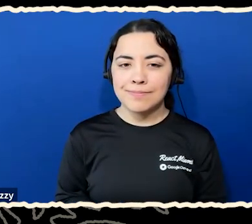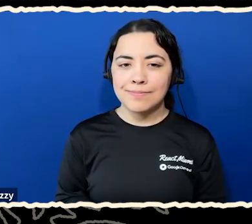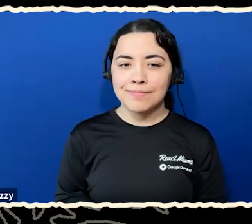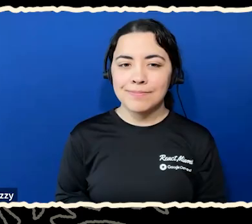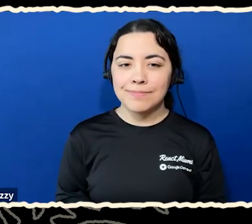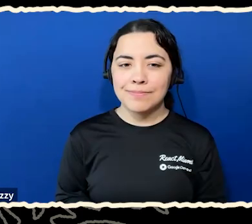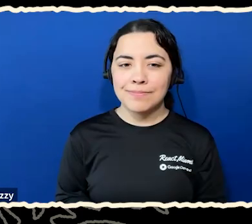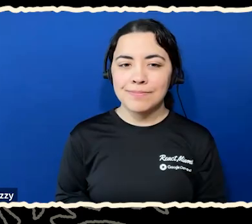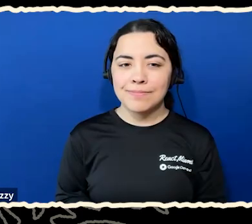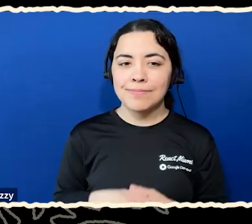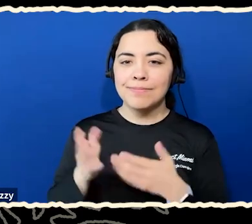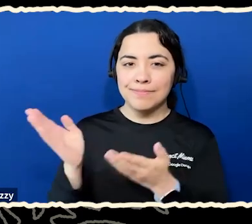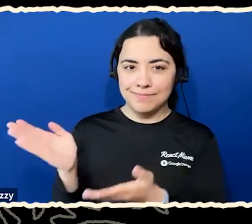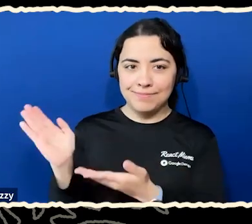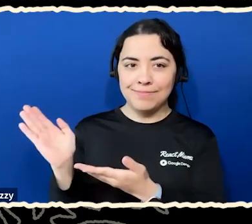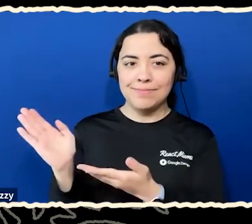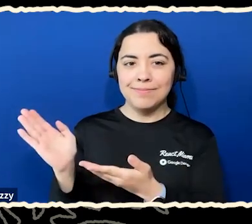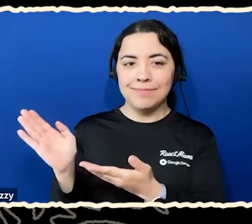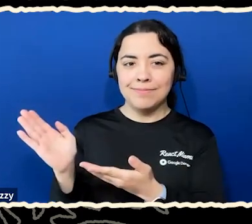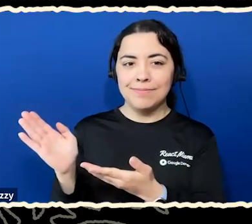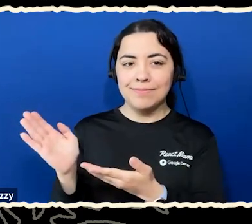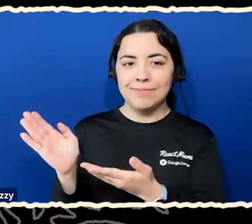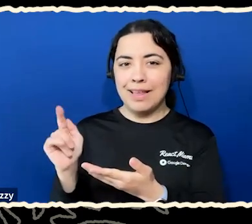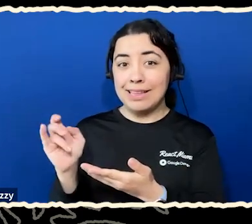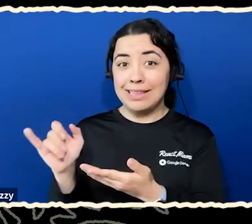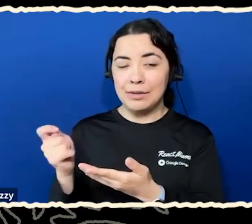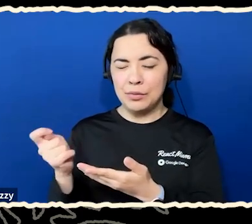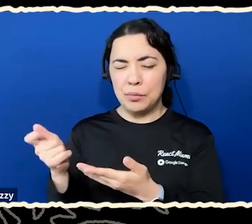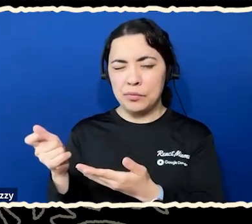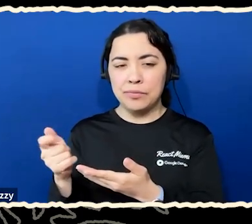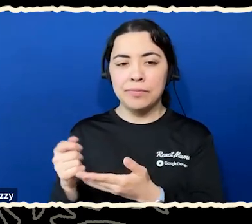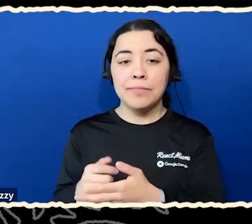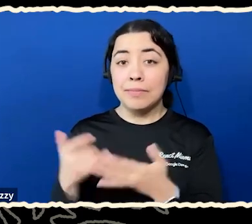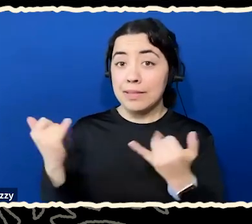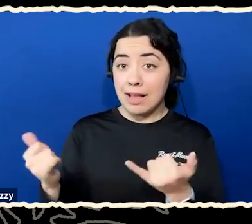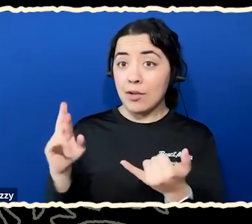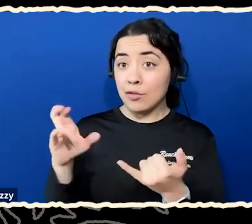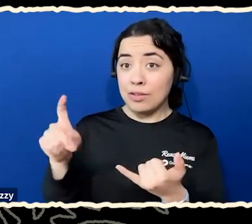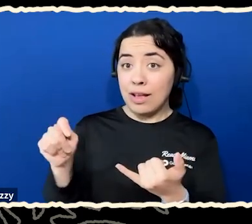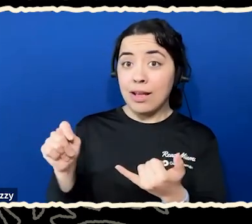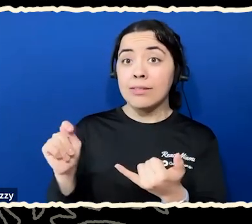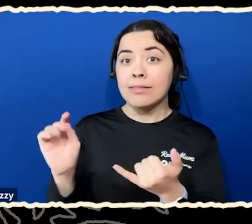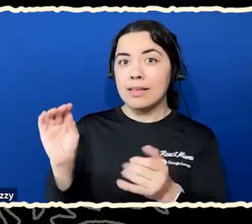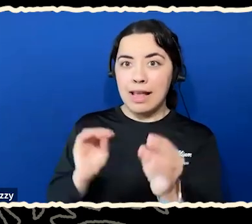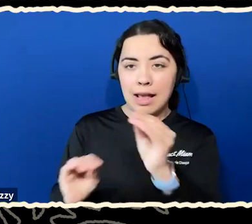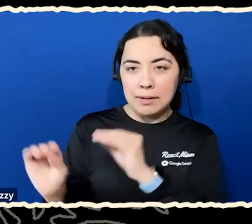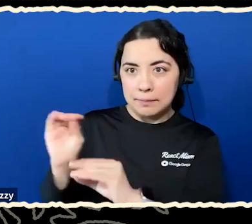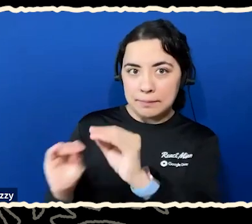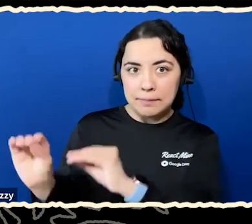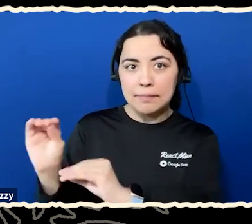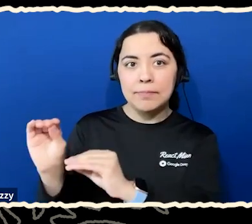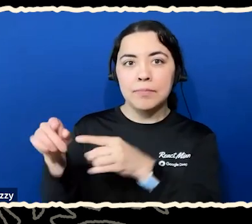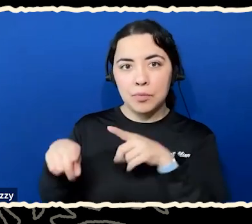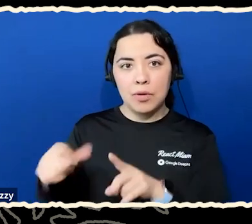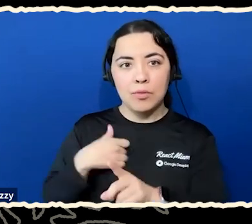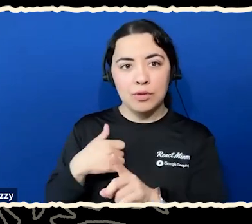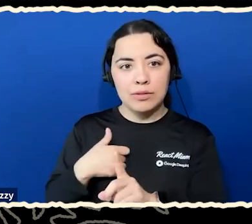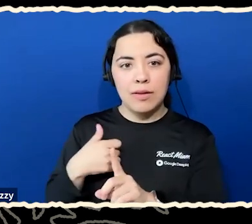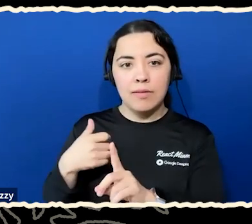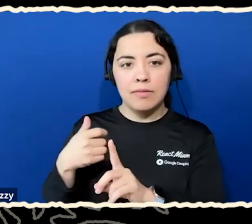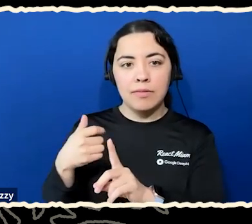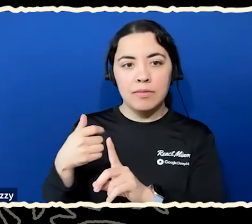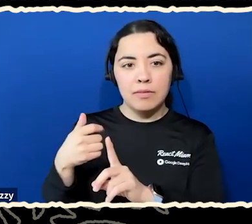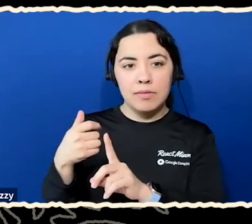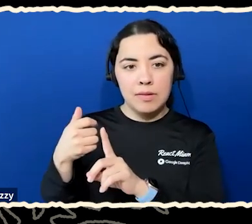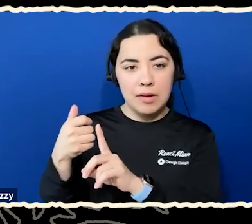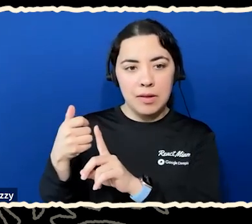Like this, remove the key from here. So now React can animate this as we upvote. And